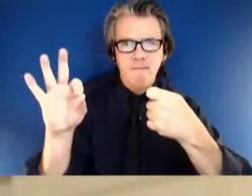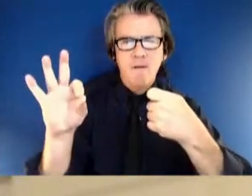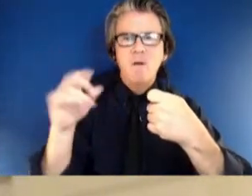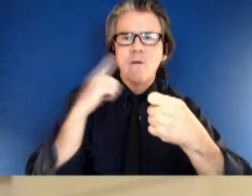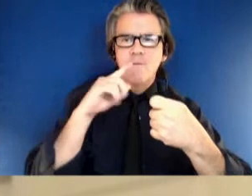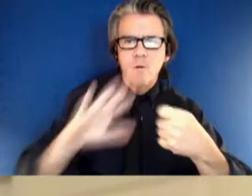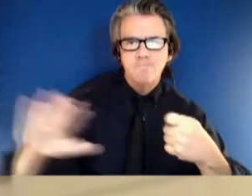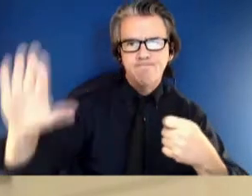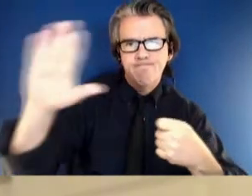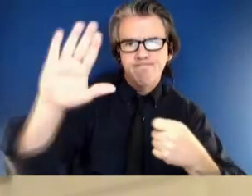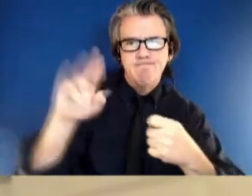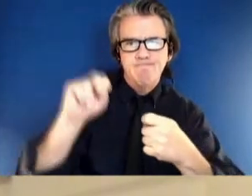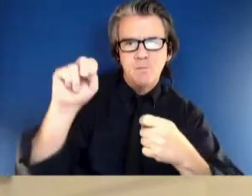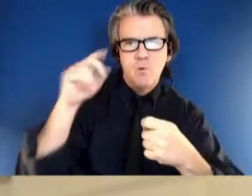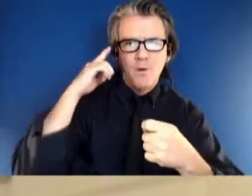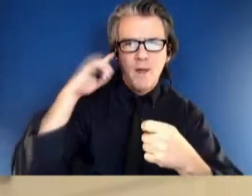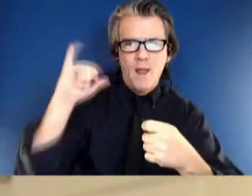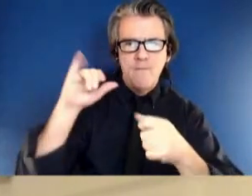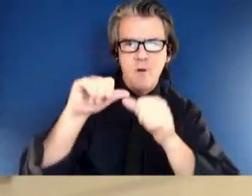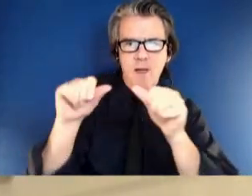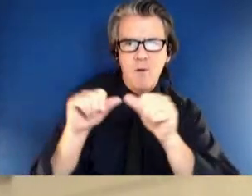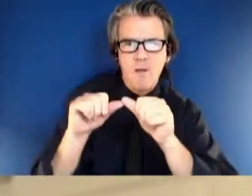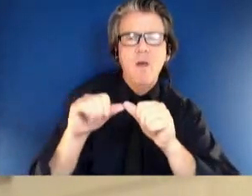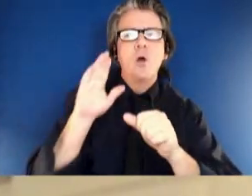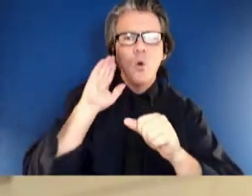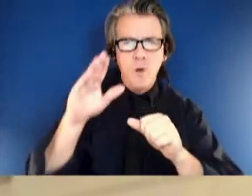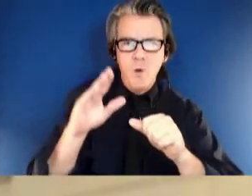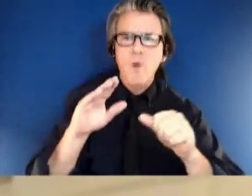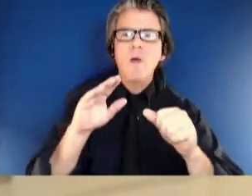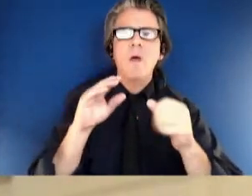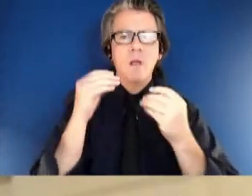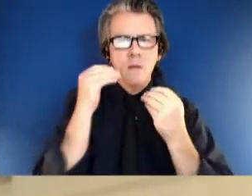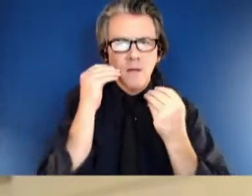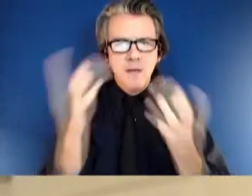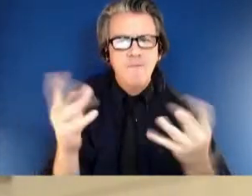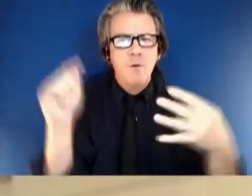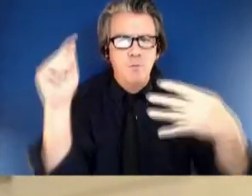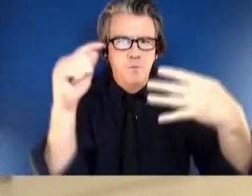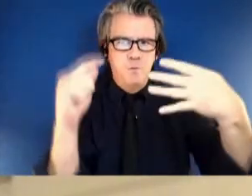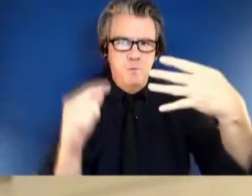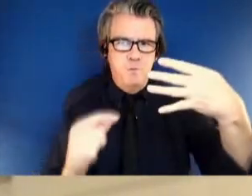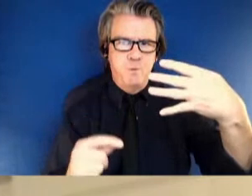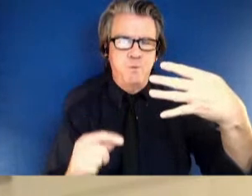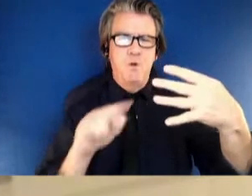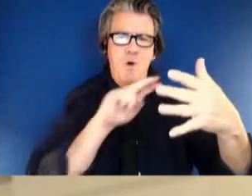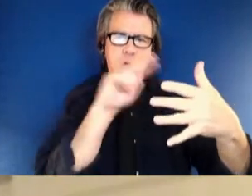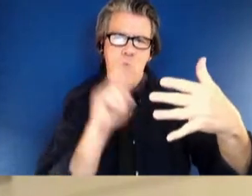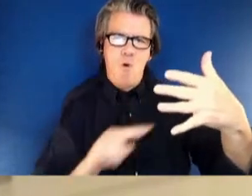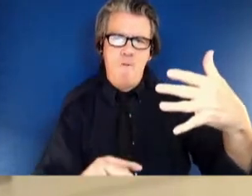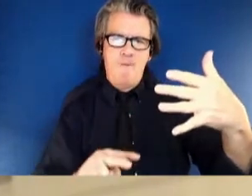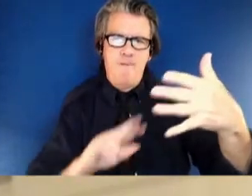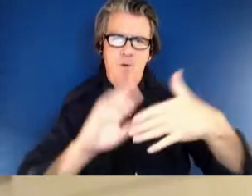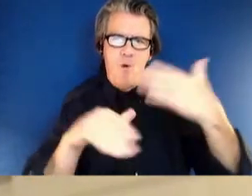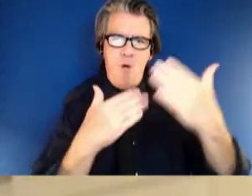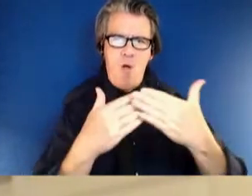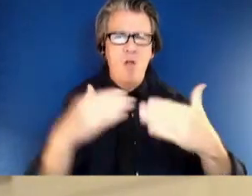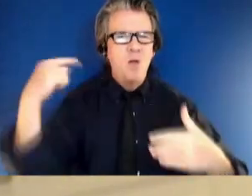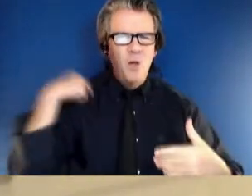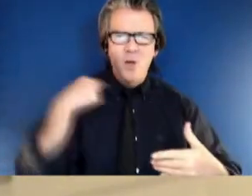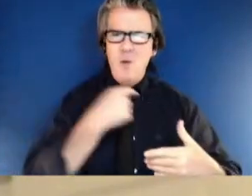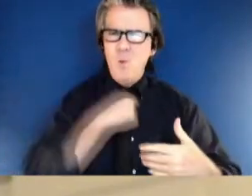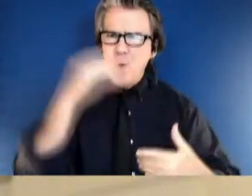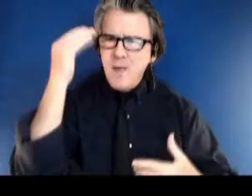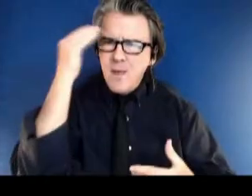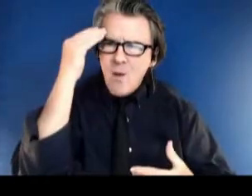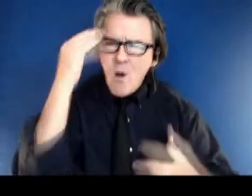13th. Before we provide an overview of this event, I do want to acknowledge up front that we know how impactful these shutoffs